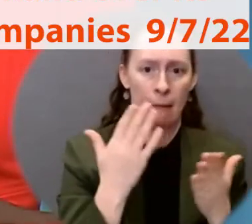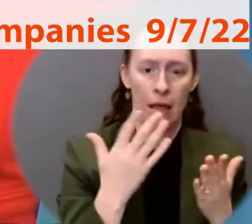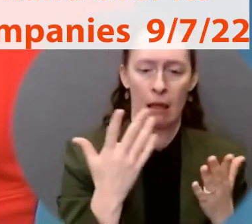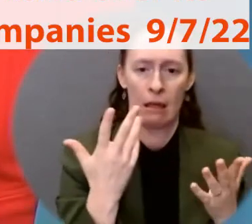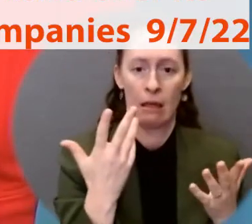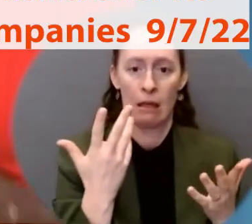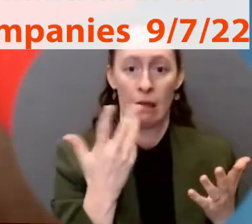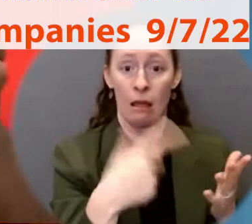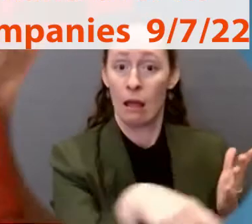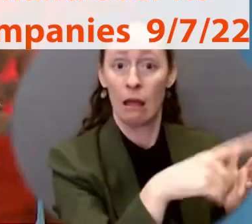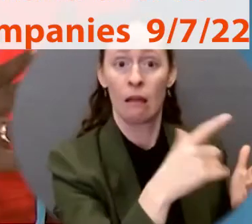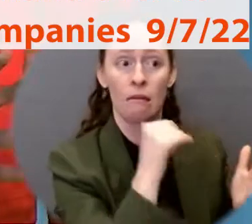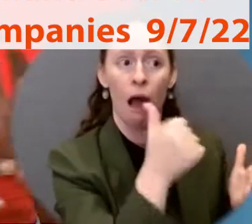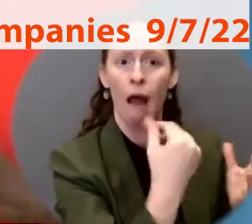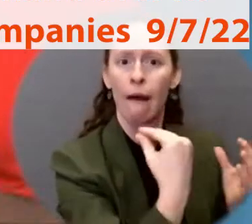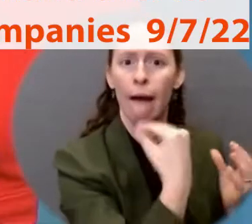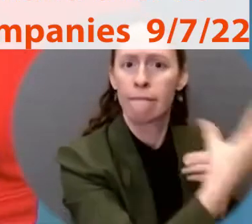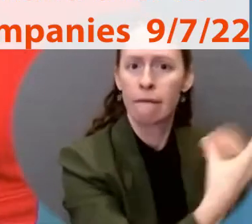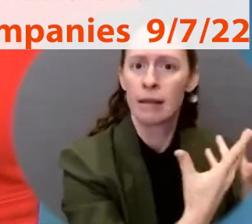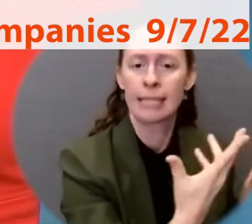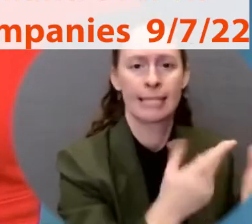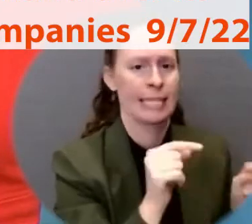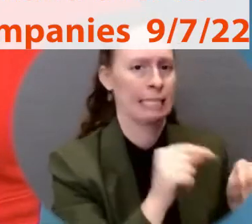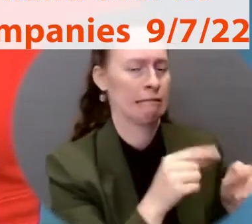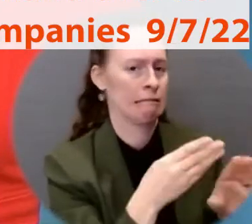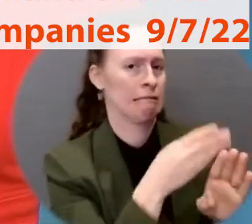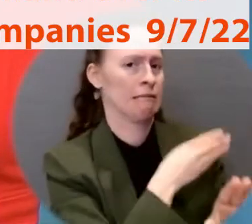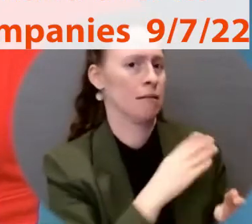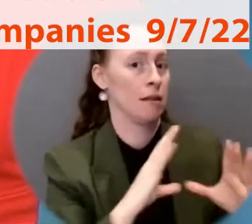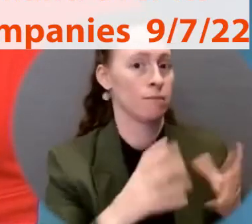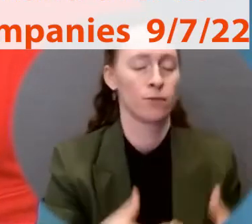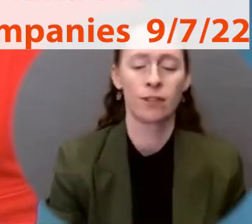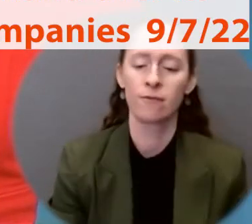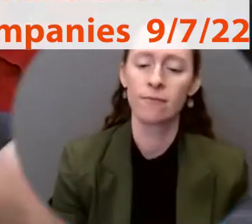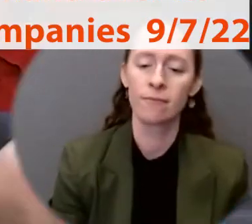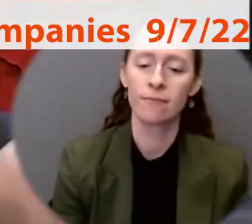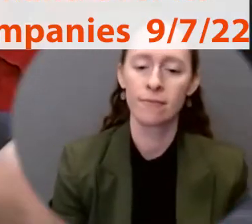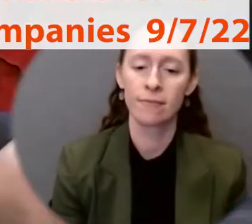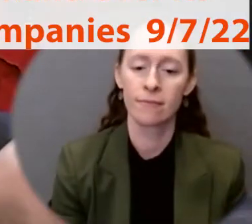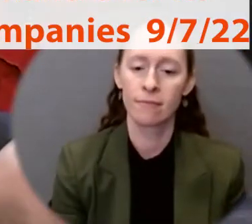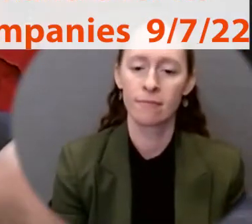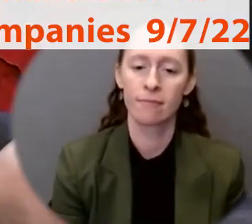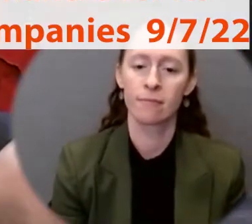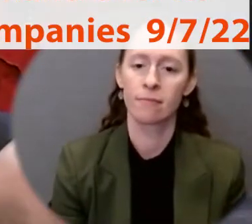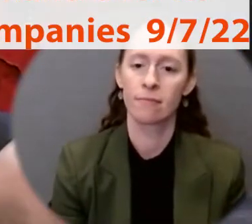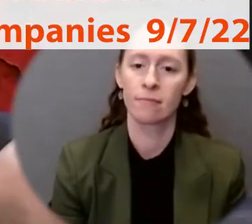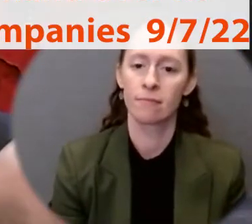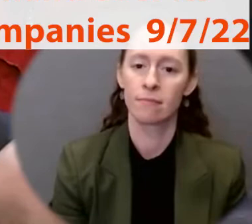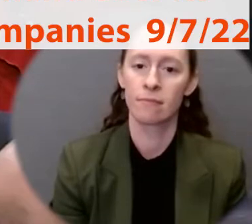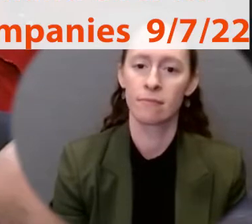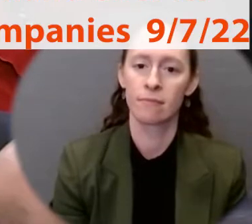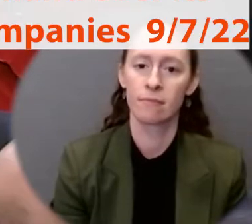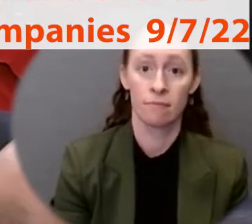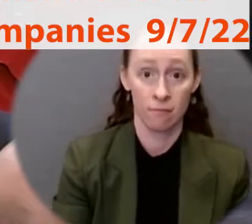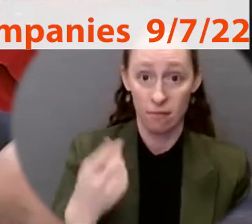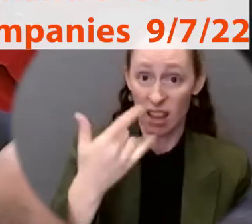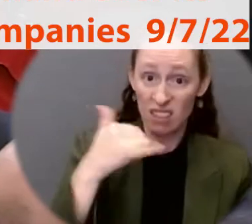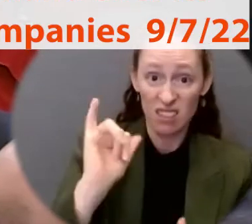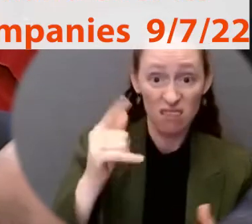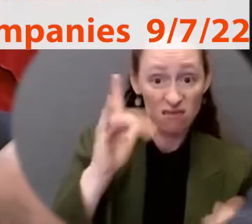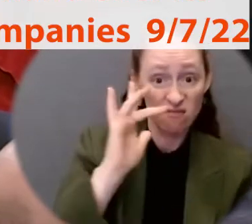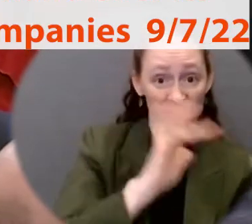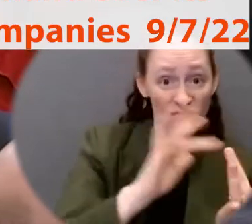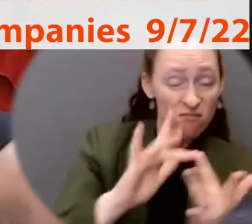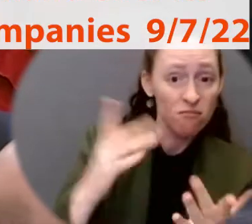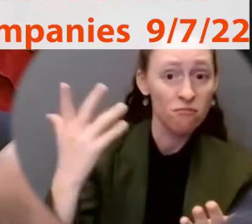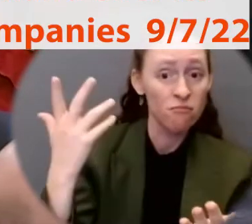know, and so I would refer you to the department. What about if those communications are still happening? Are there frequent contacts between the administration and social